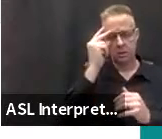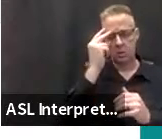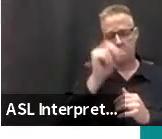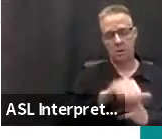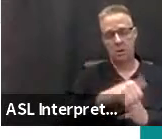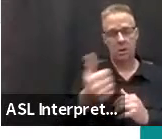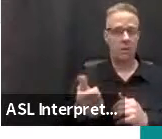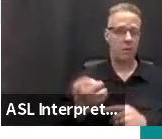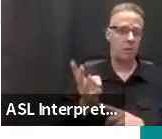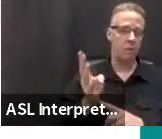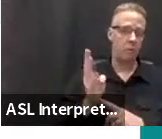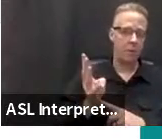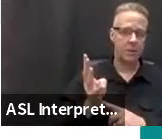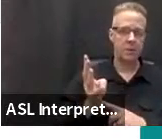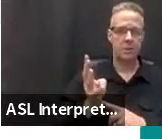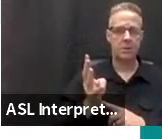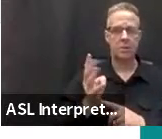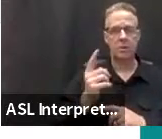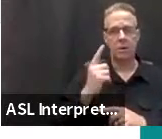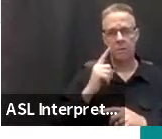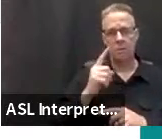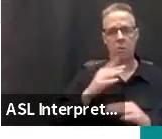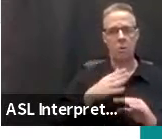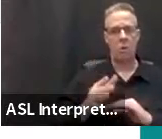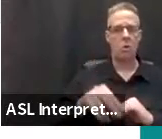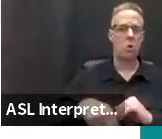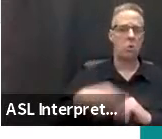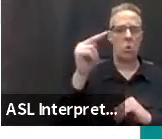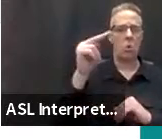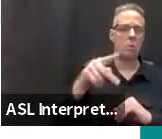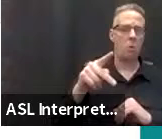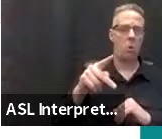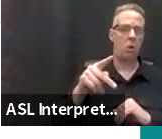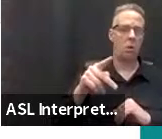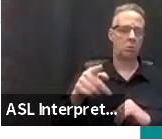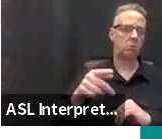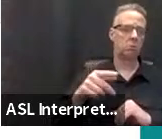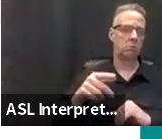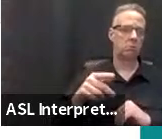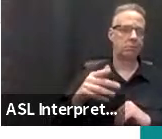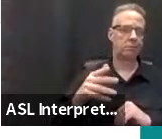or so to cross over the North Portland Harbor. So,